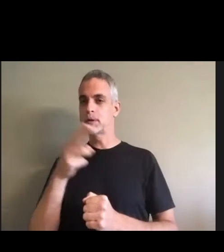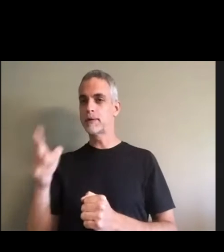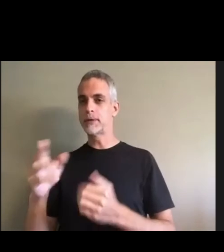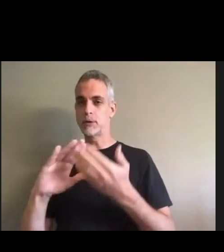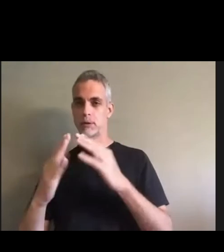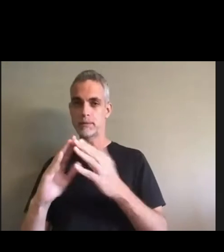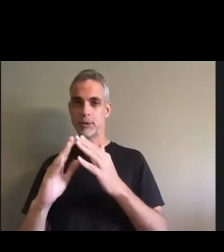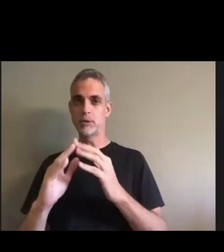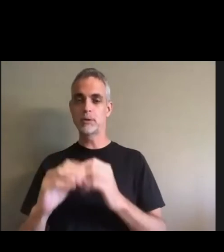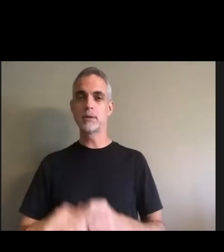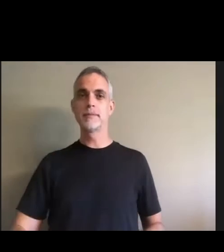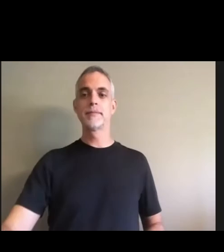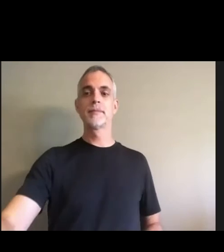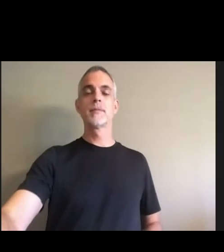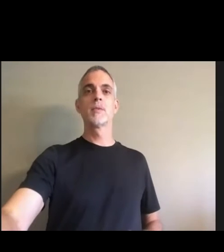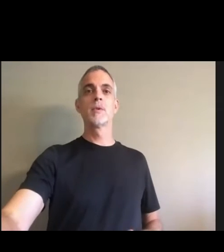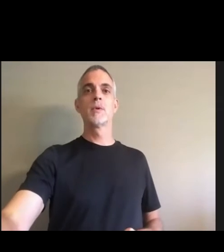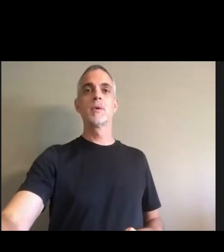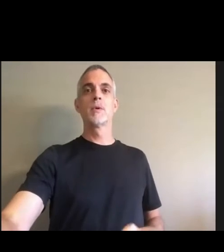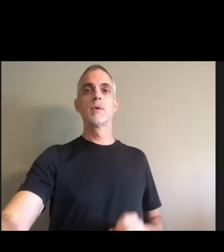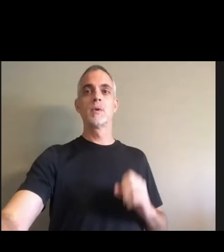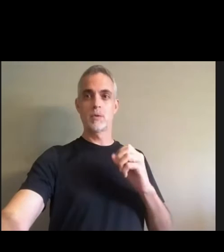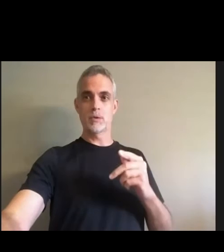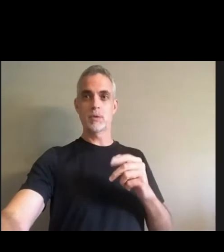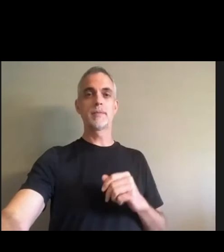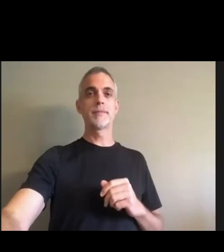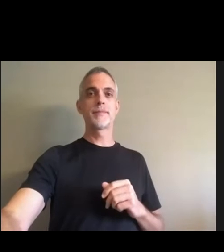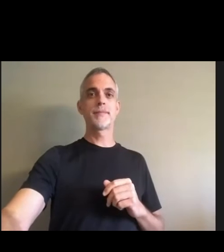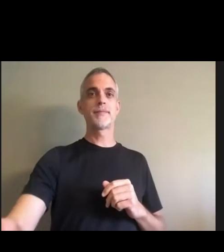connecting with the deaf and hard of hearing.